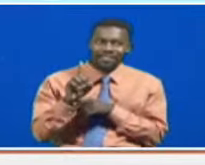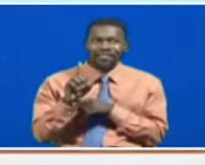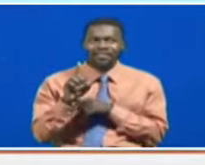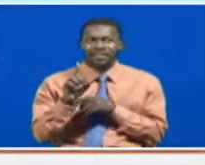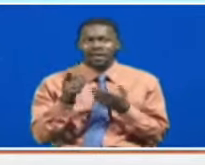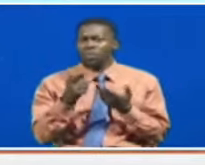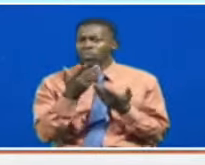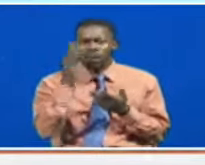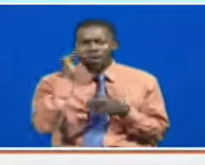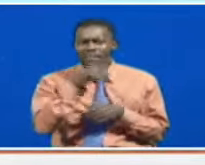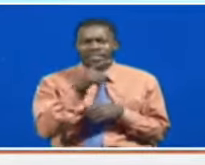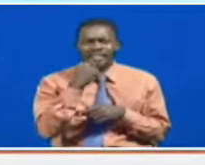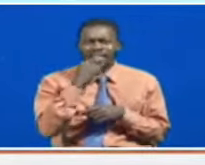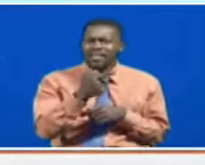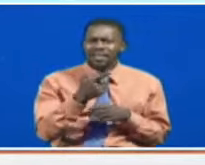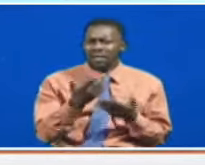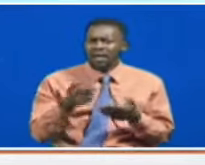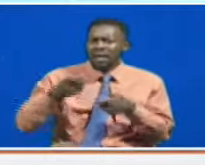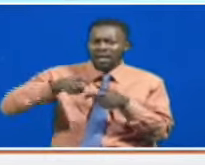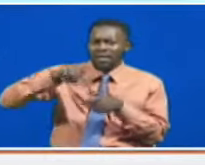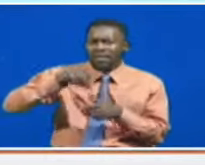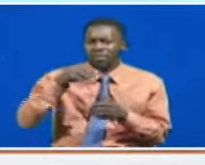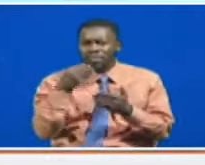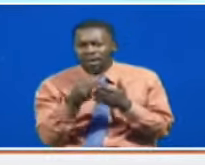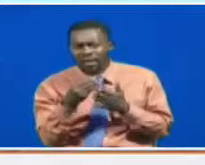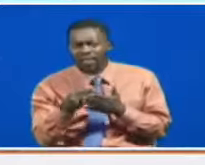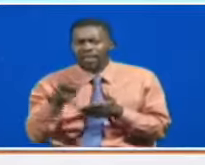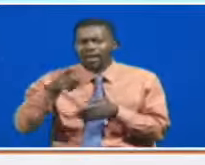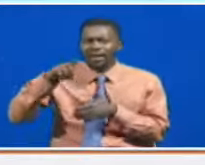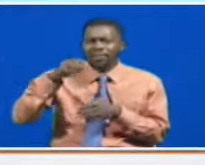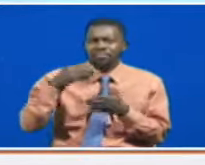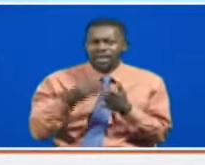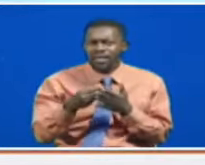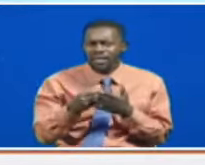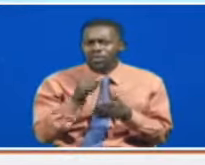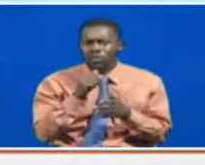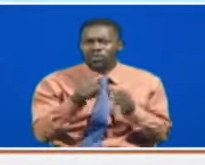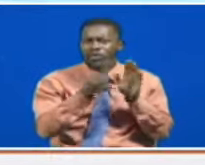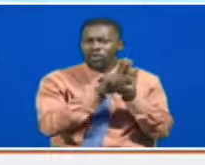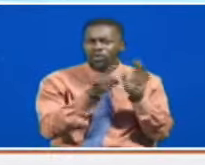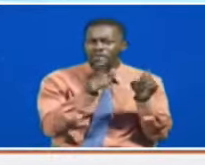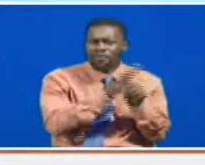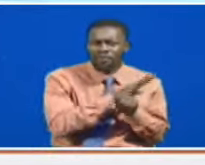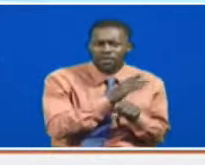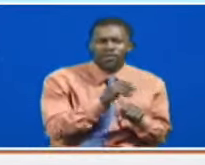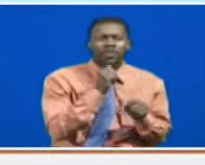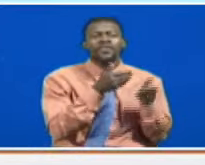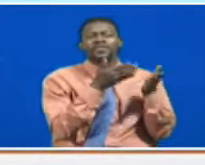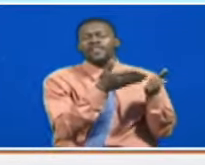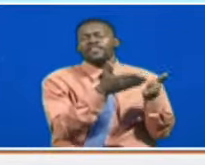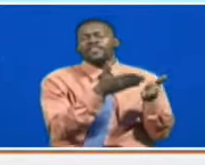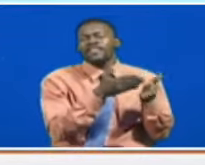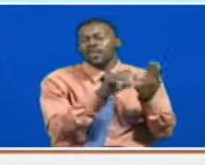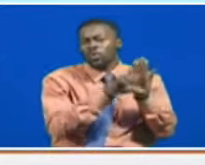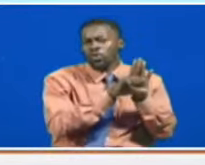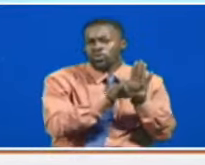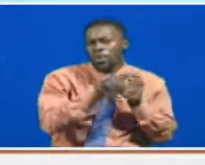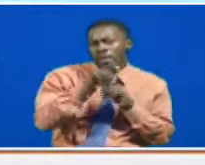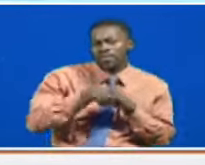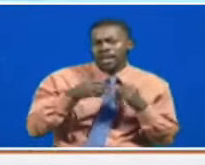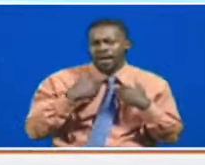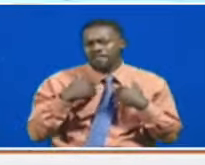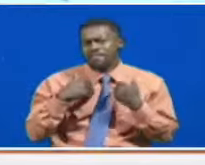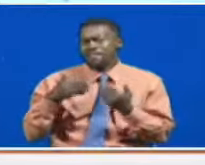oh, general wage increase, if that is employer now, is not anchored on any law. We must have